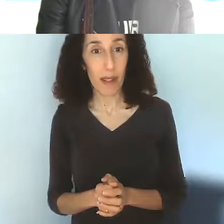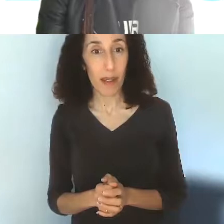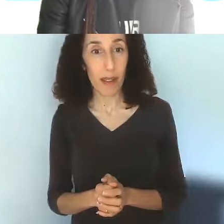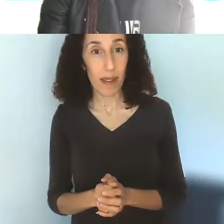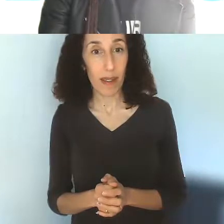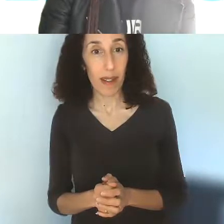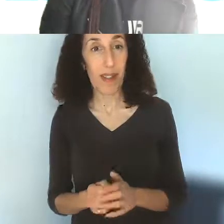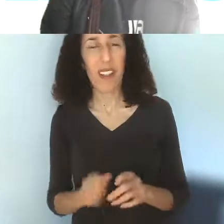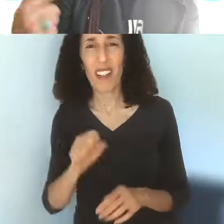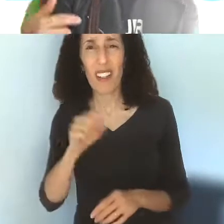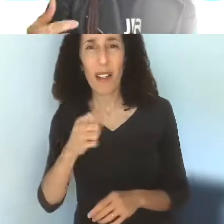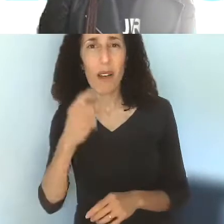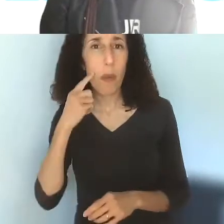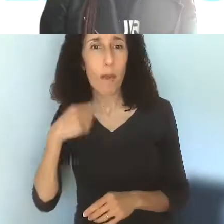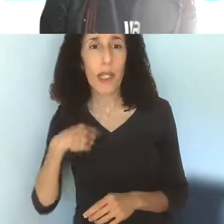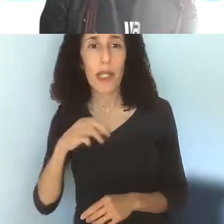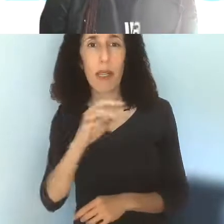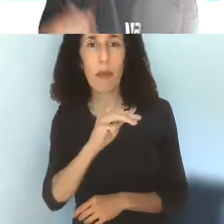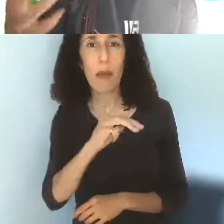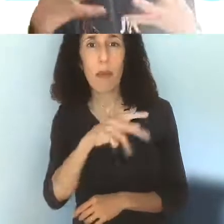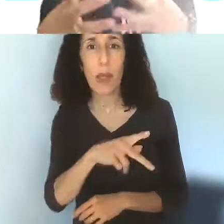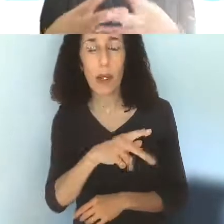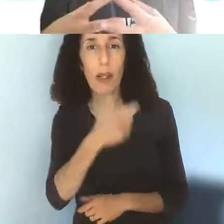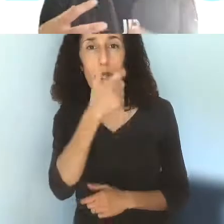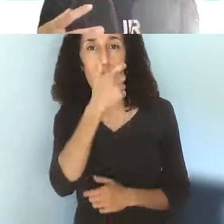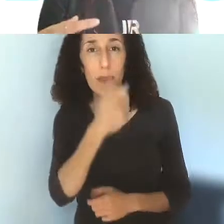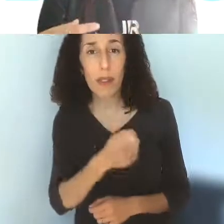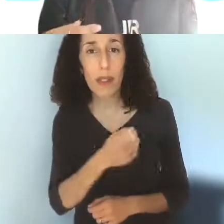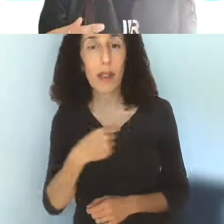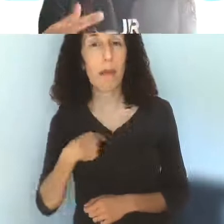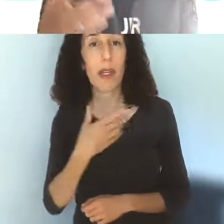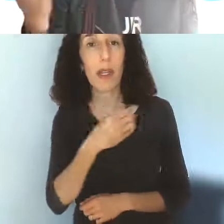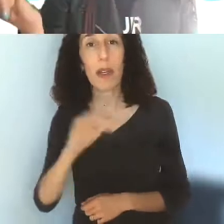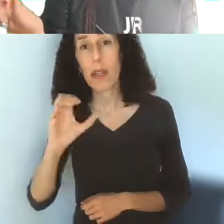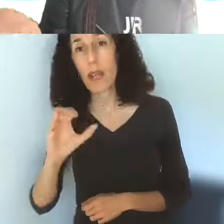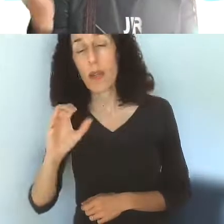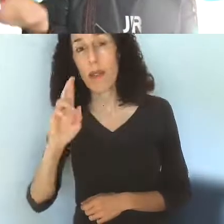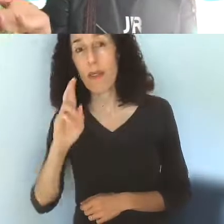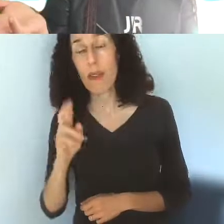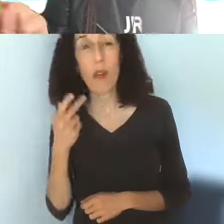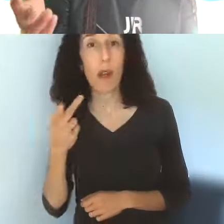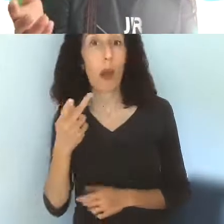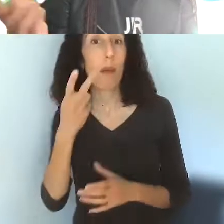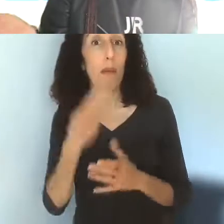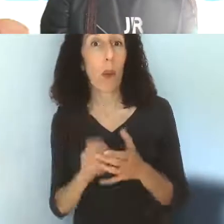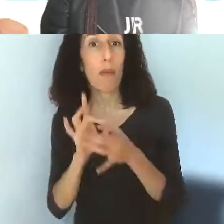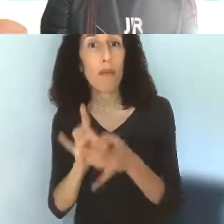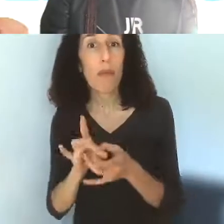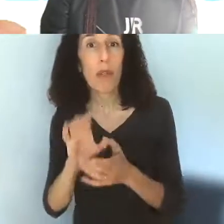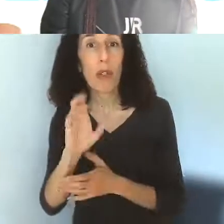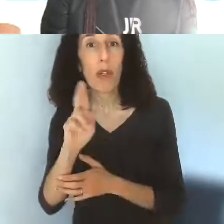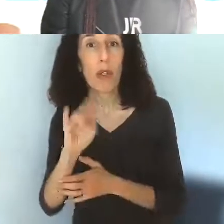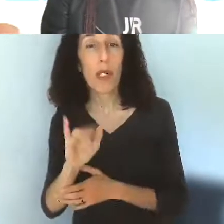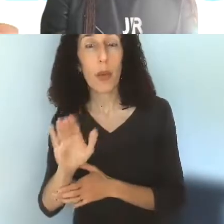interesting because both Katarina and I have special connections to CUNY. So Katarina did her master's